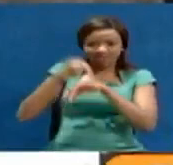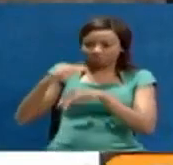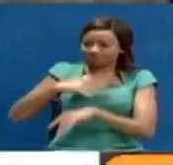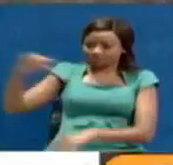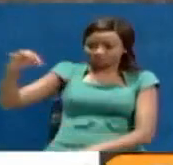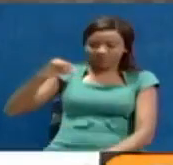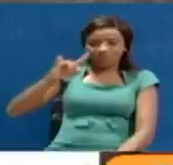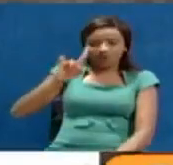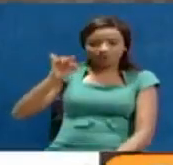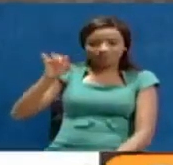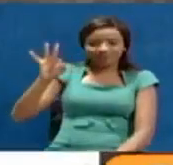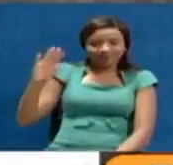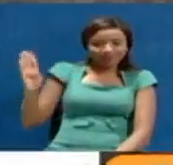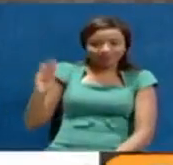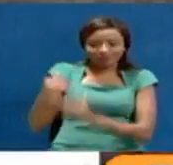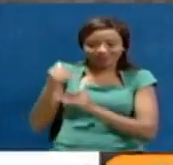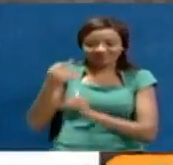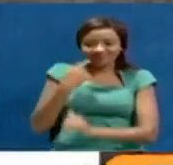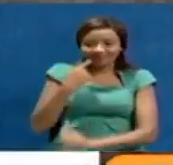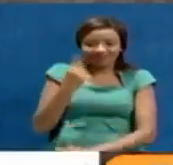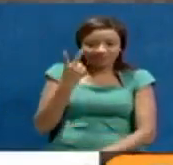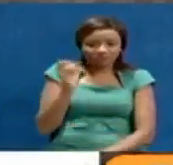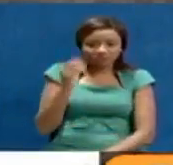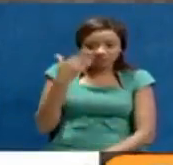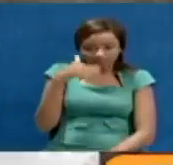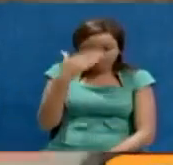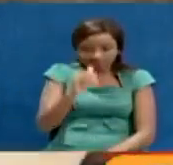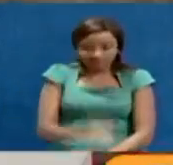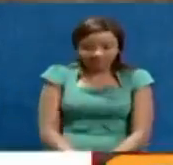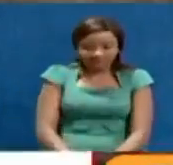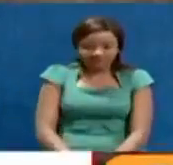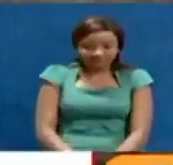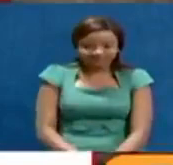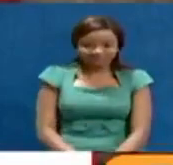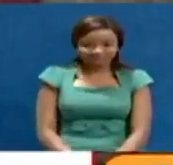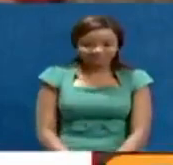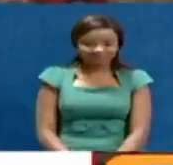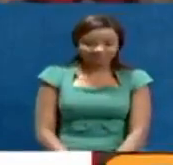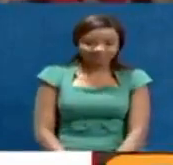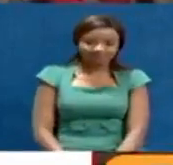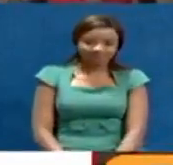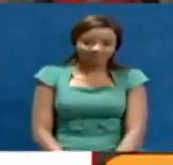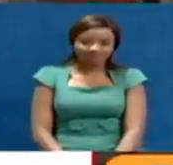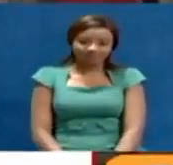1.3 billion shillings in the next 120 days. Francis Mtalaki, Citizen TV, Mombasa.